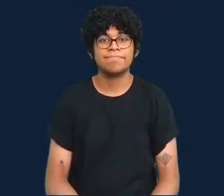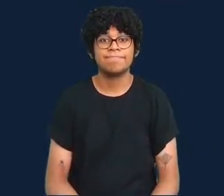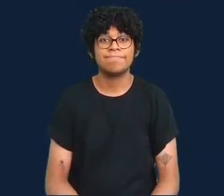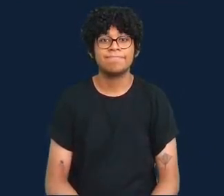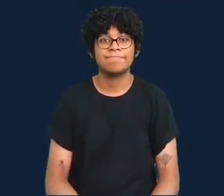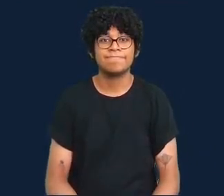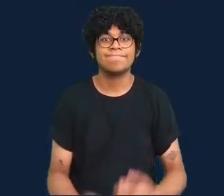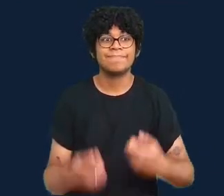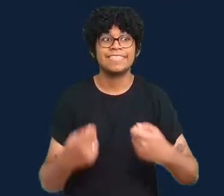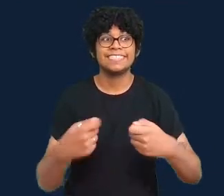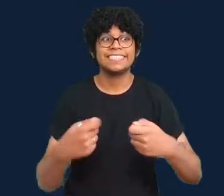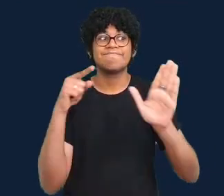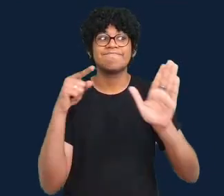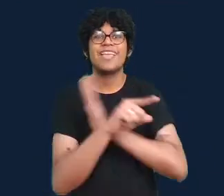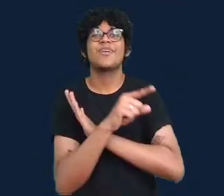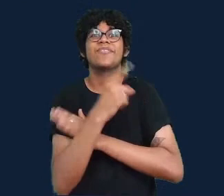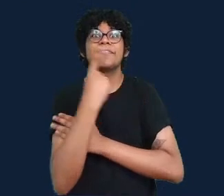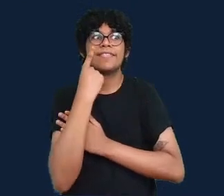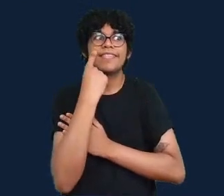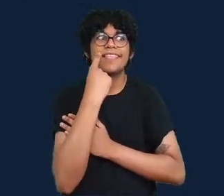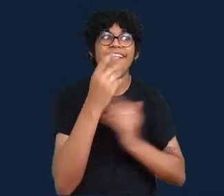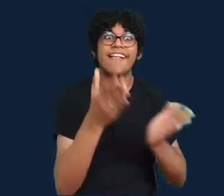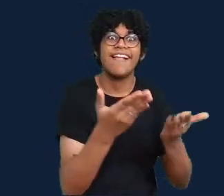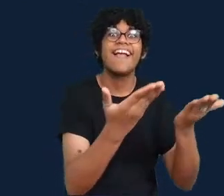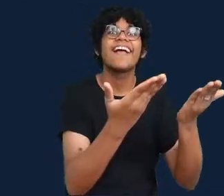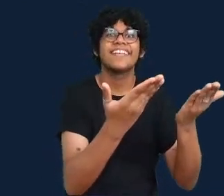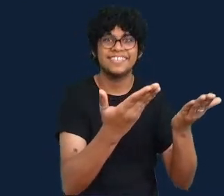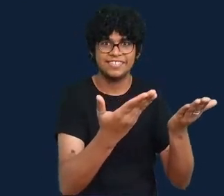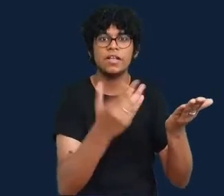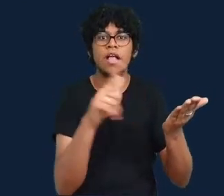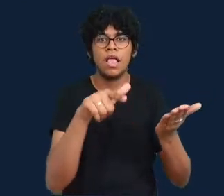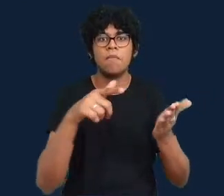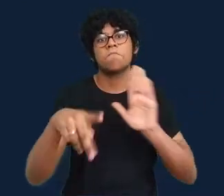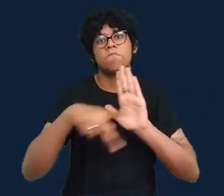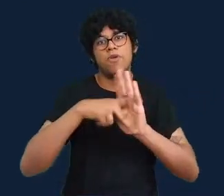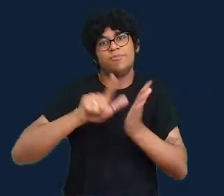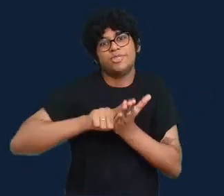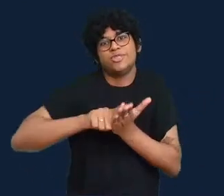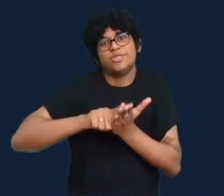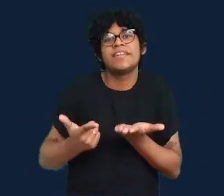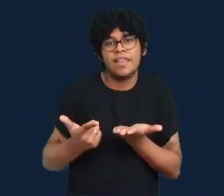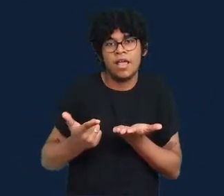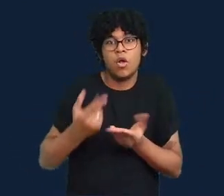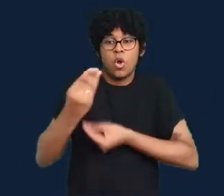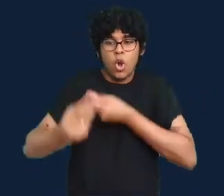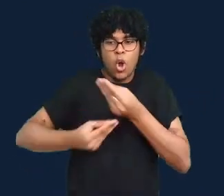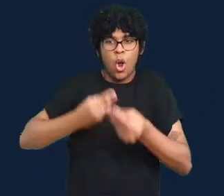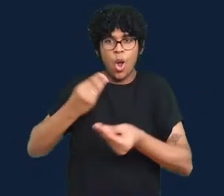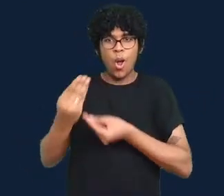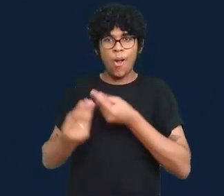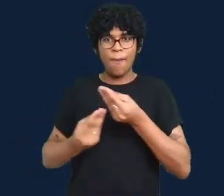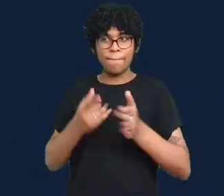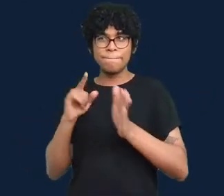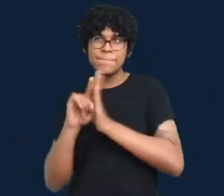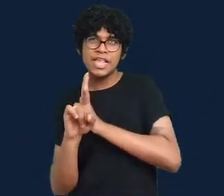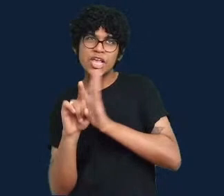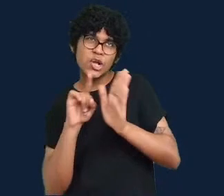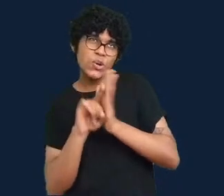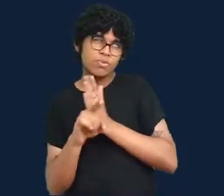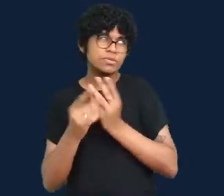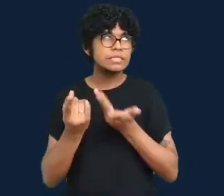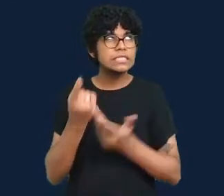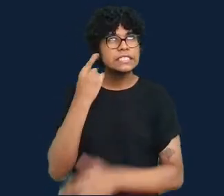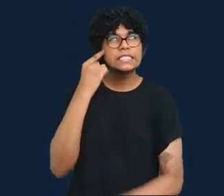very journalistic and reporting sort of thing, right? Like what questions to ask. And I think that's perhaps the